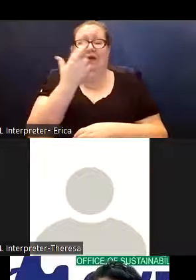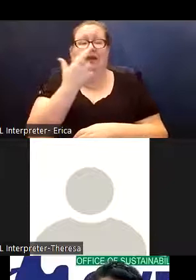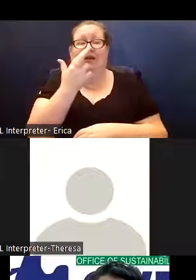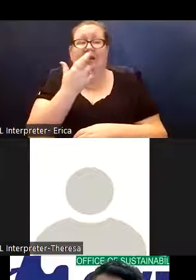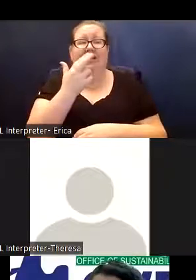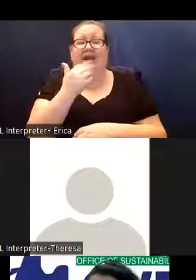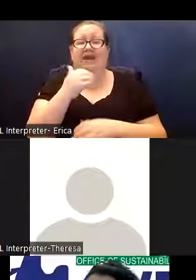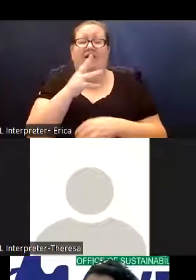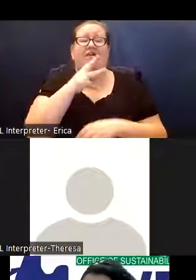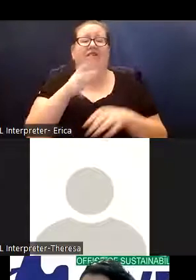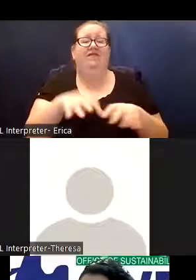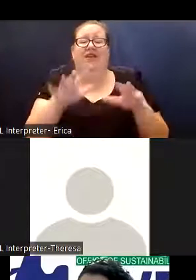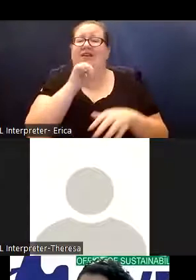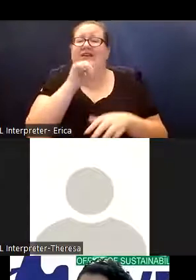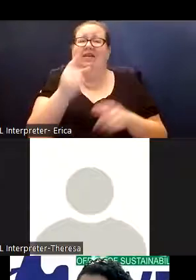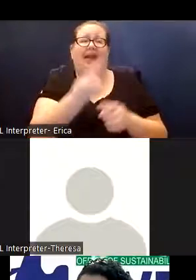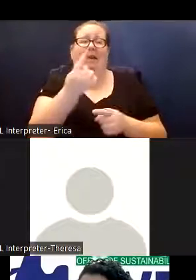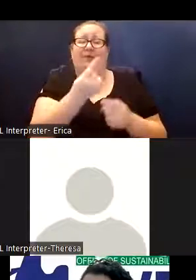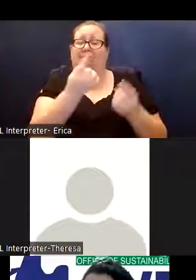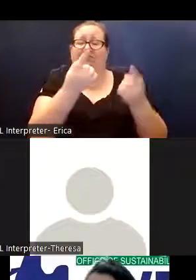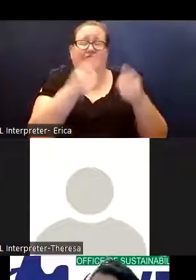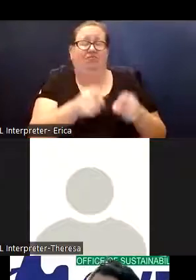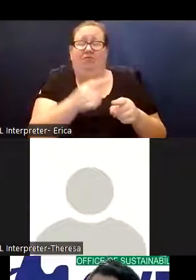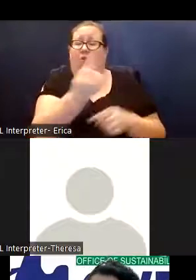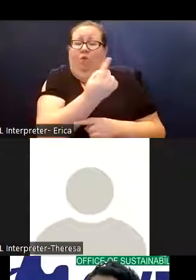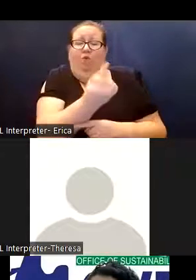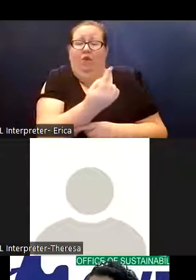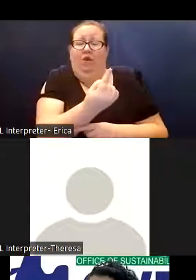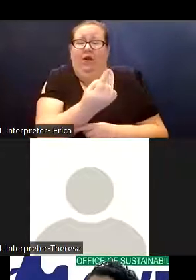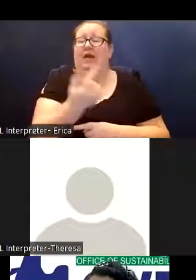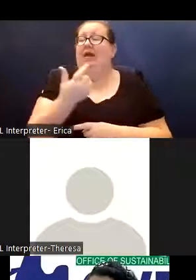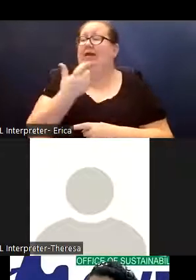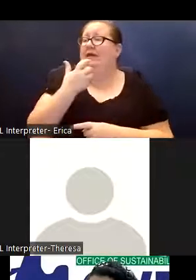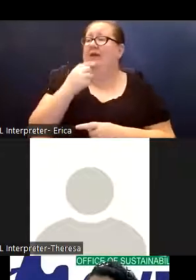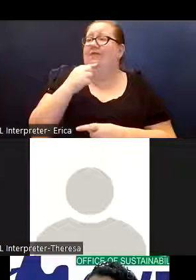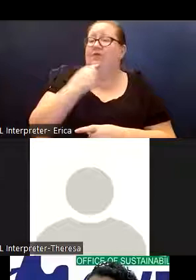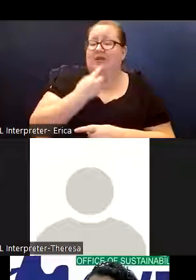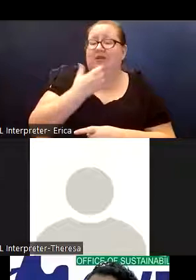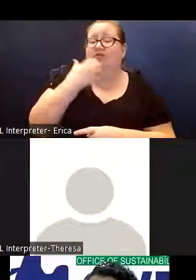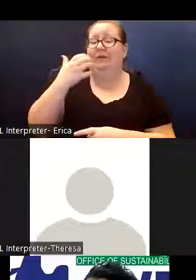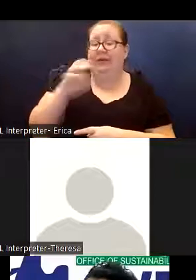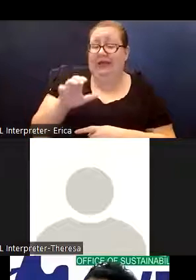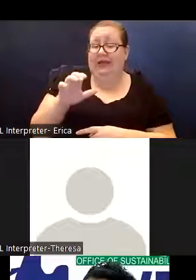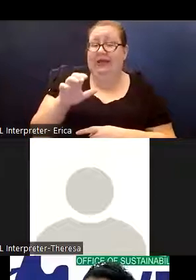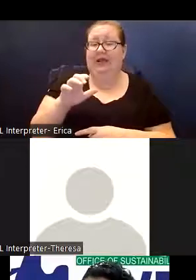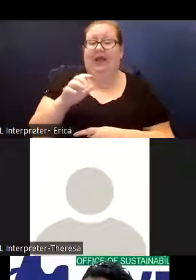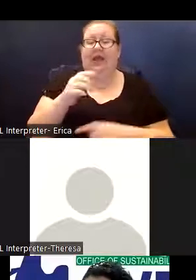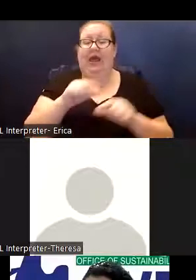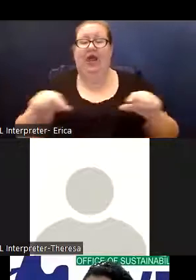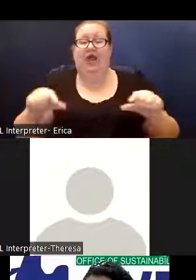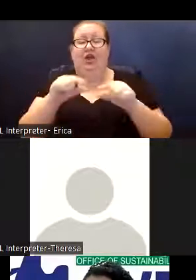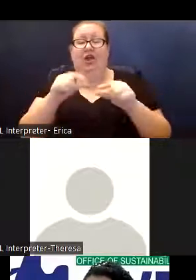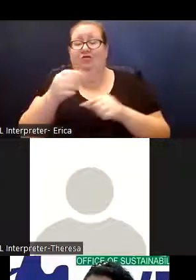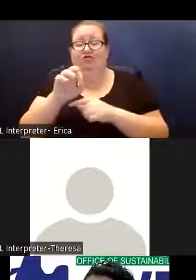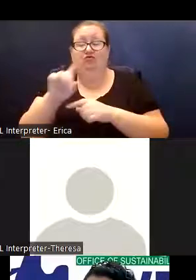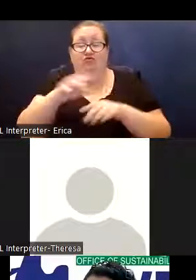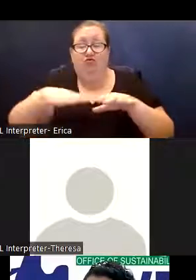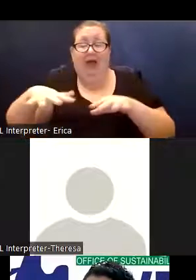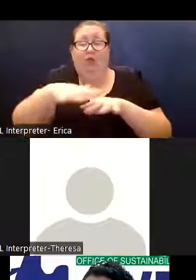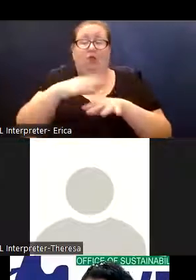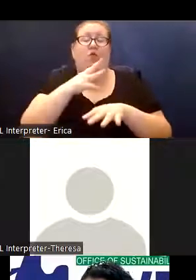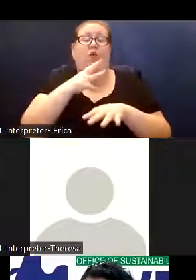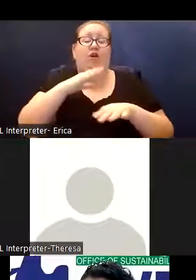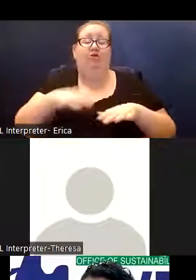additional climate hazards, such as extreme heat and groundwater rise and